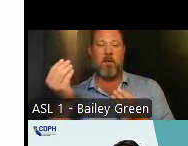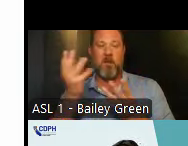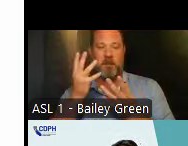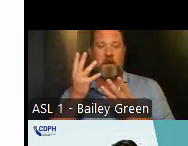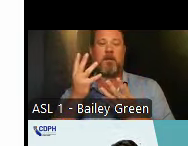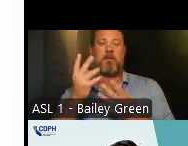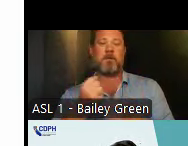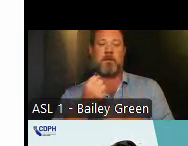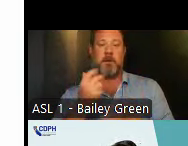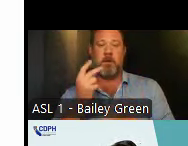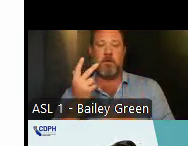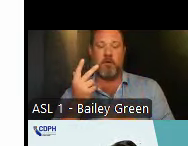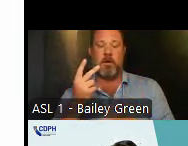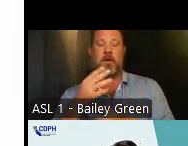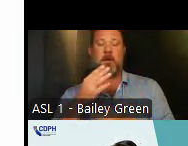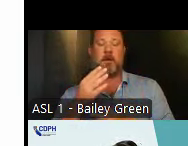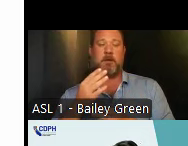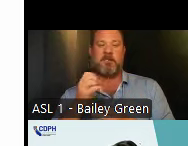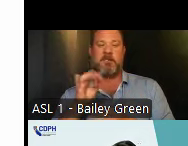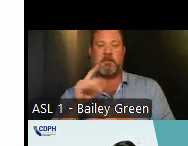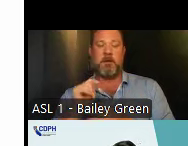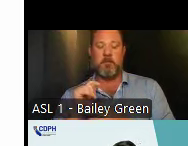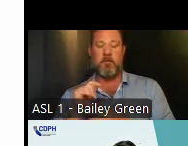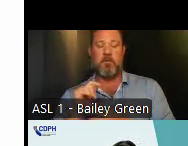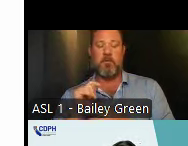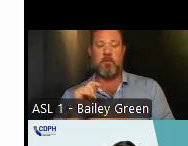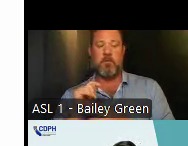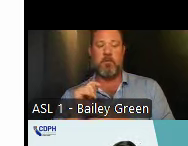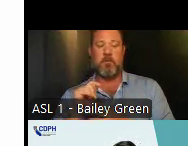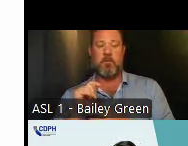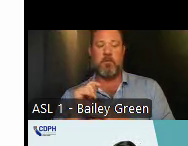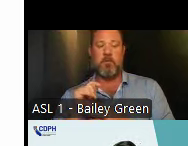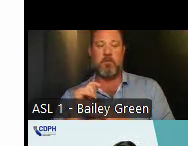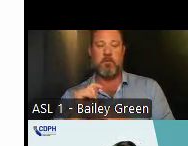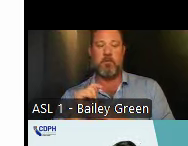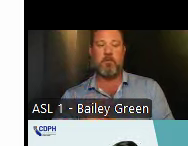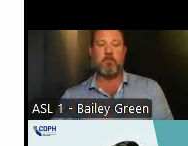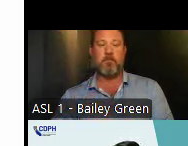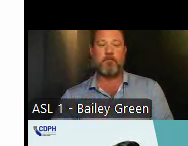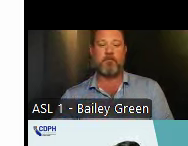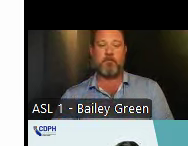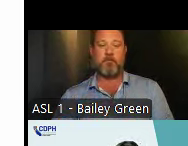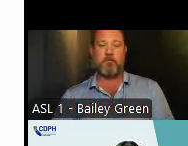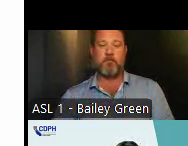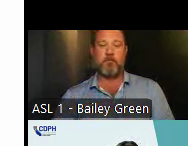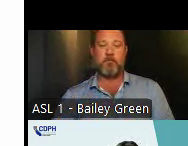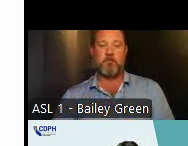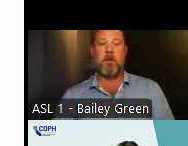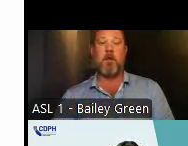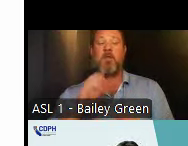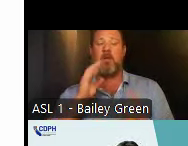end of September, and also about our notice of award. The focus of the BOLD